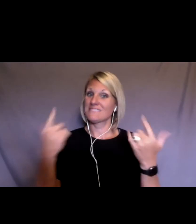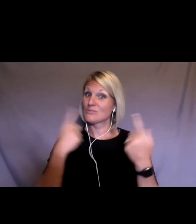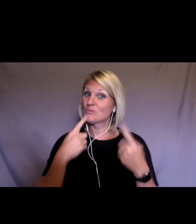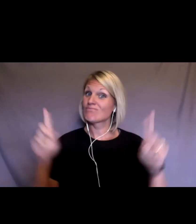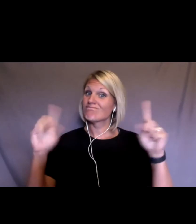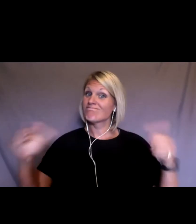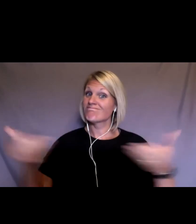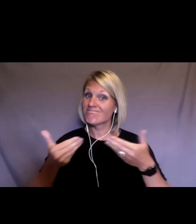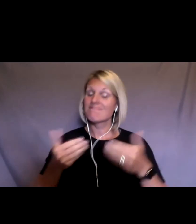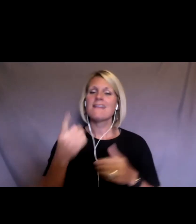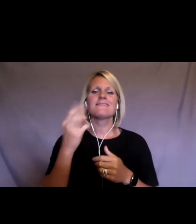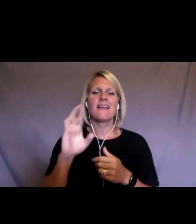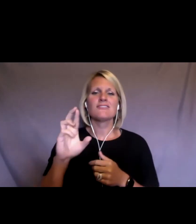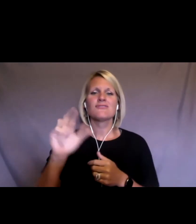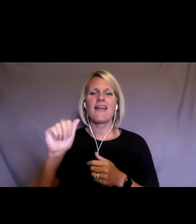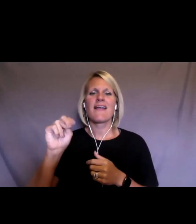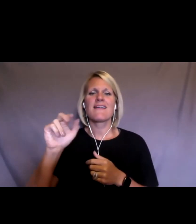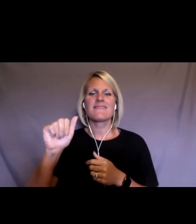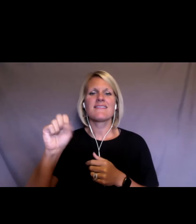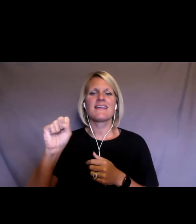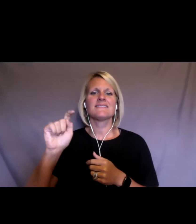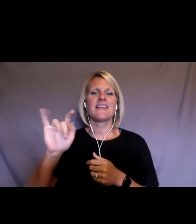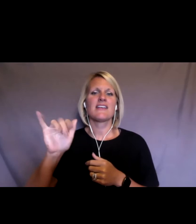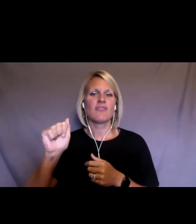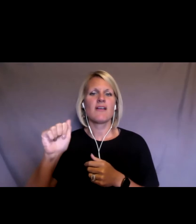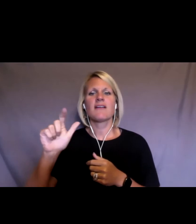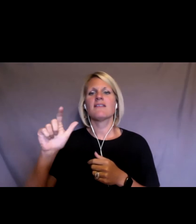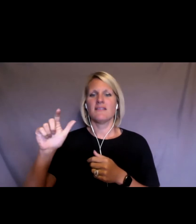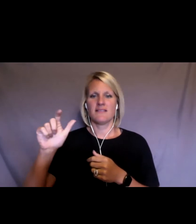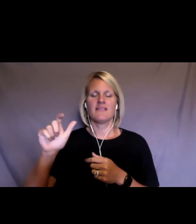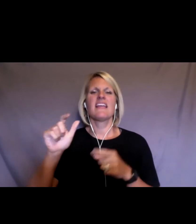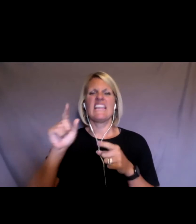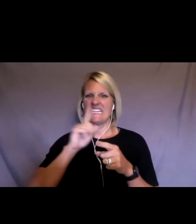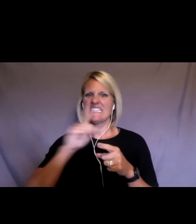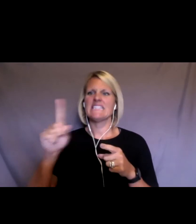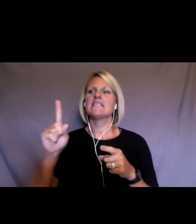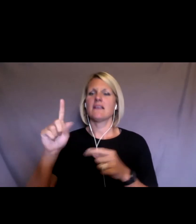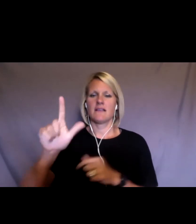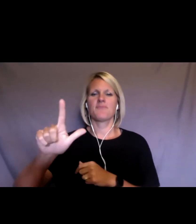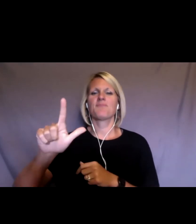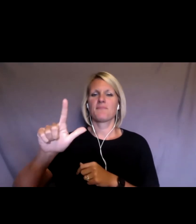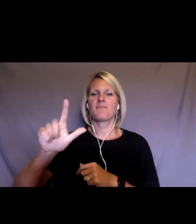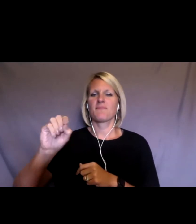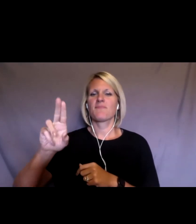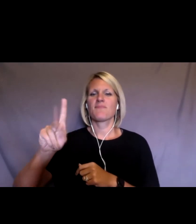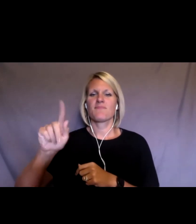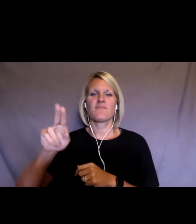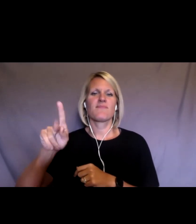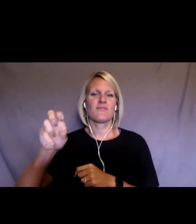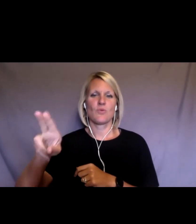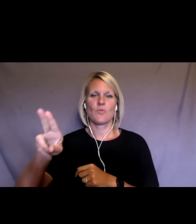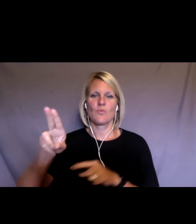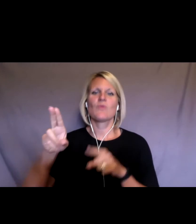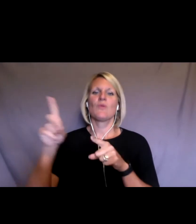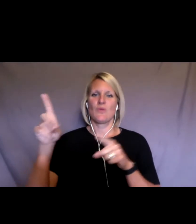Dr. Anastasia Loukaidou-Sederis is a distinguished professor of urban planning and the associate dean of the UCLA Luskin School of